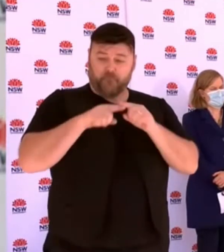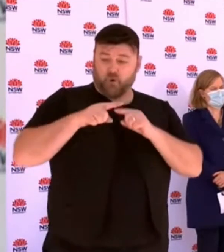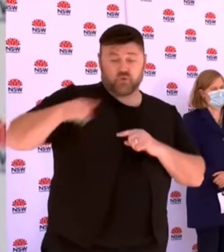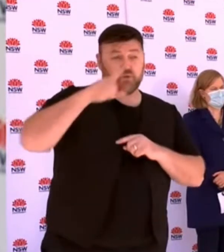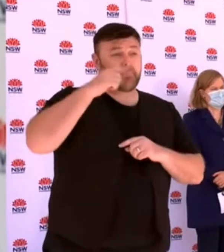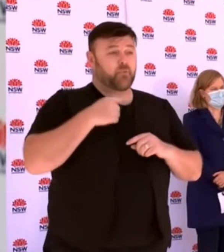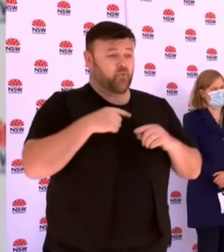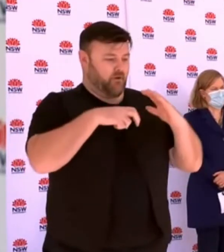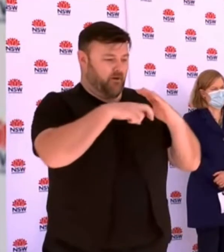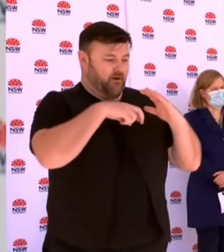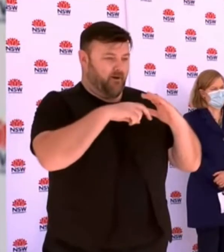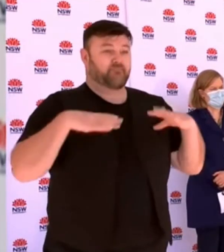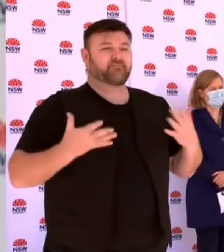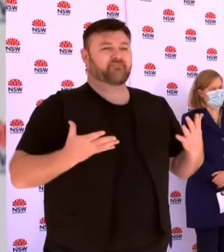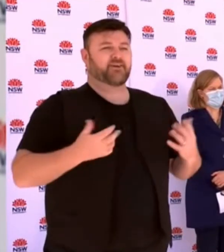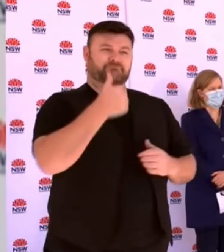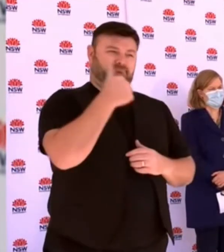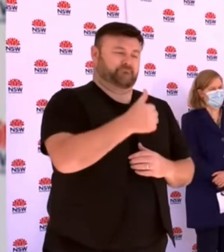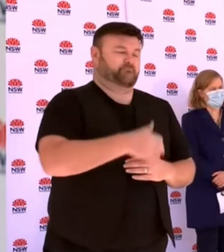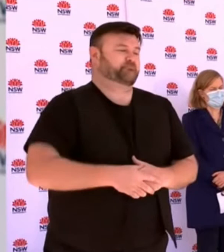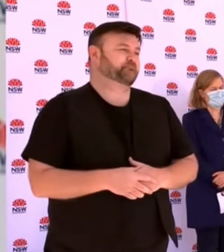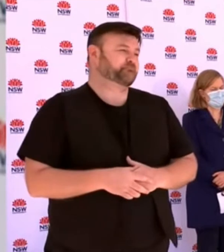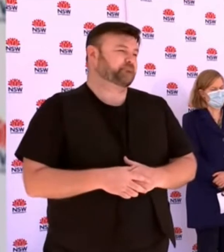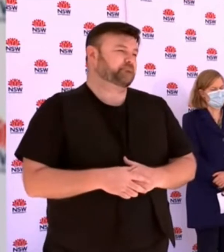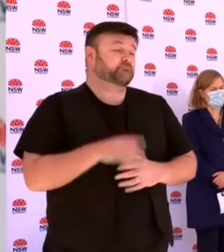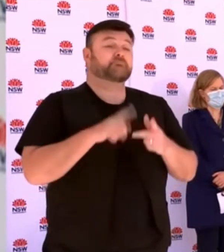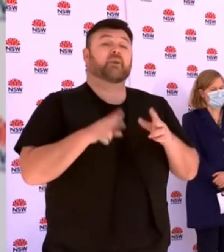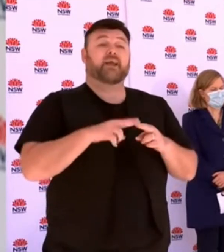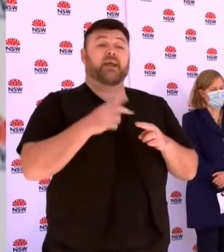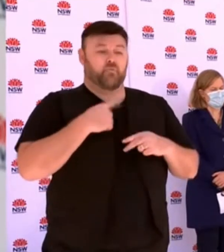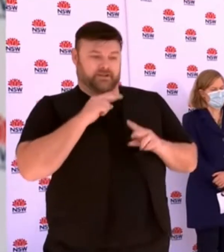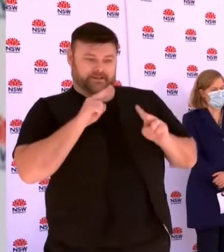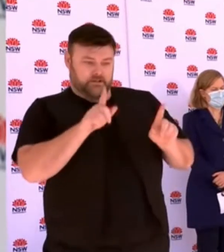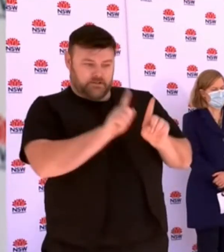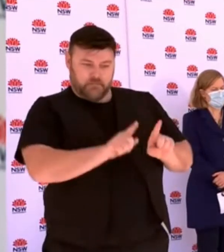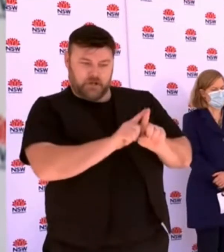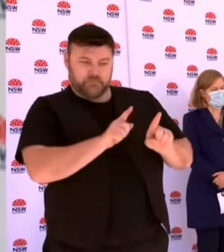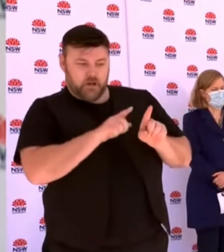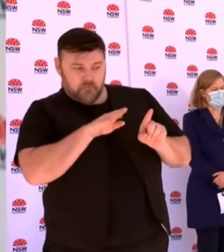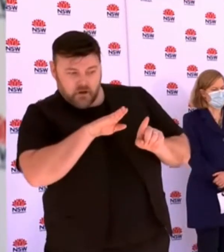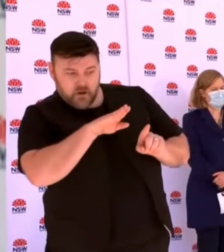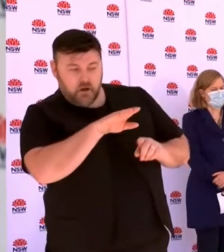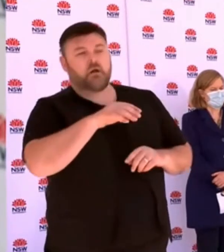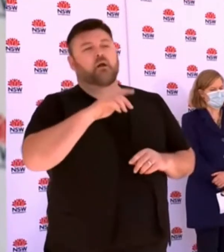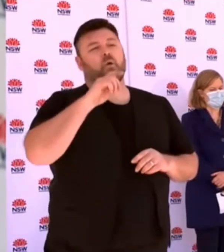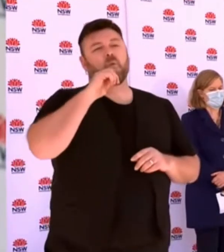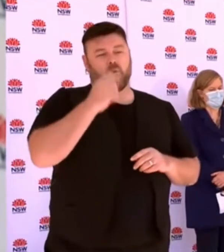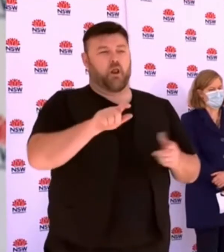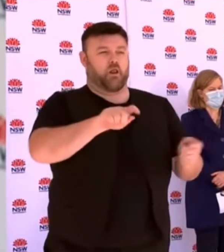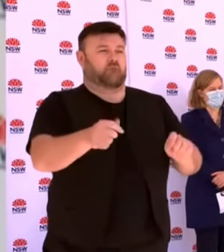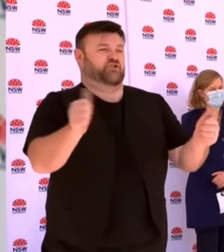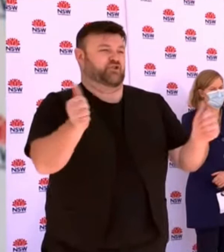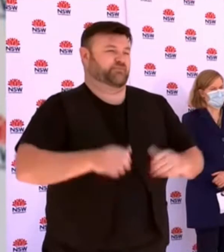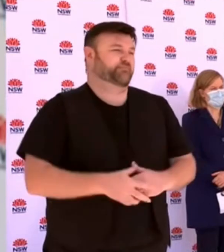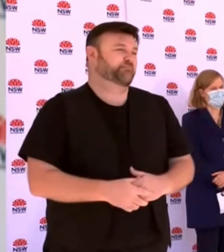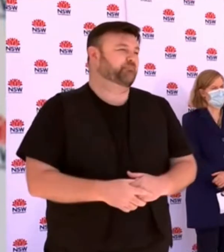cases are in isolation, that's less concern, and that's exactly what we've seen overnight. If we continue to see those trends, we have a greater chance, of course,